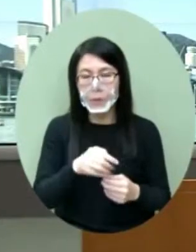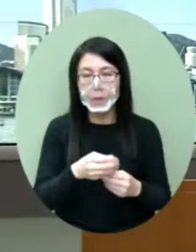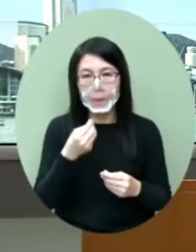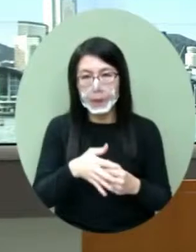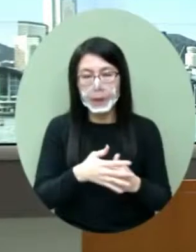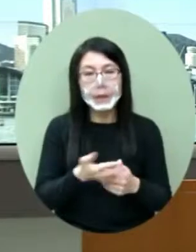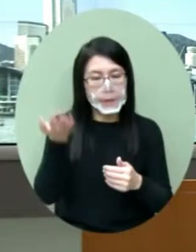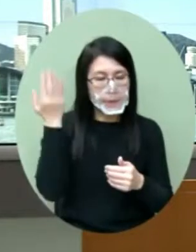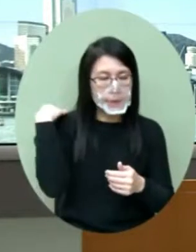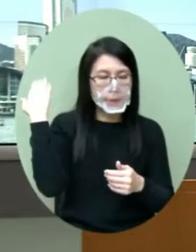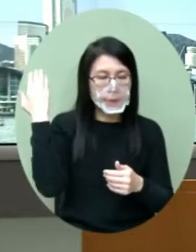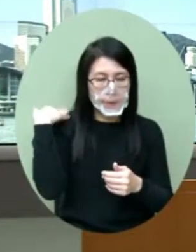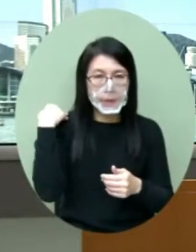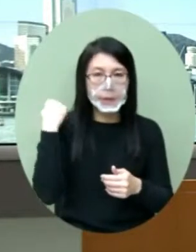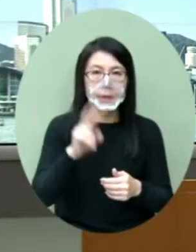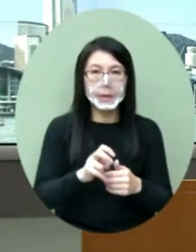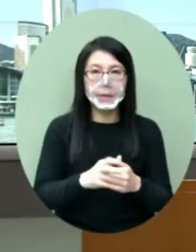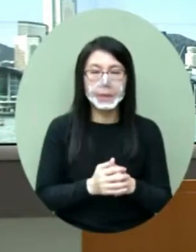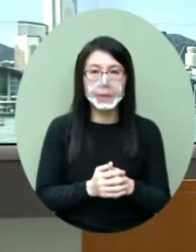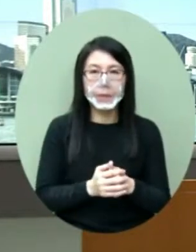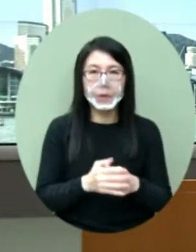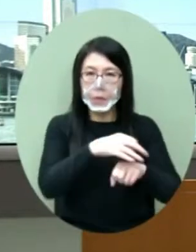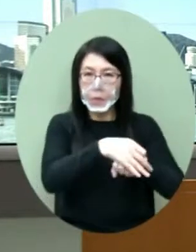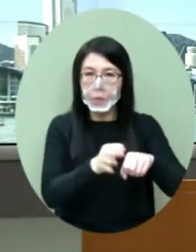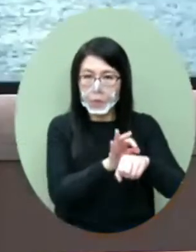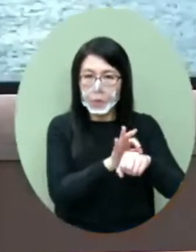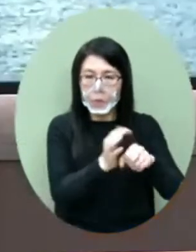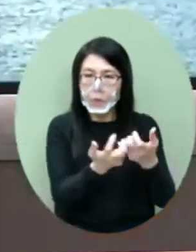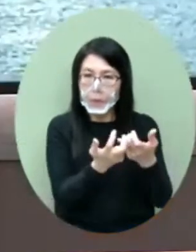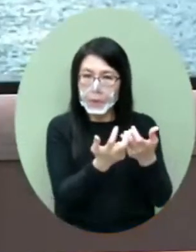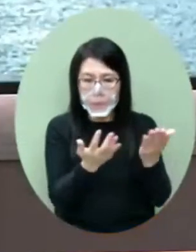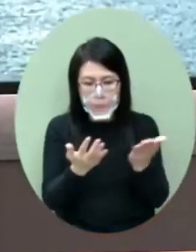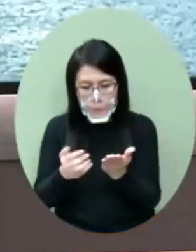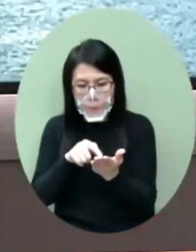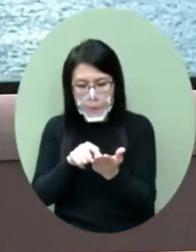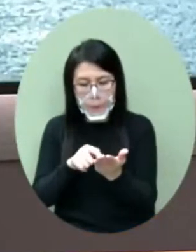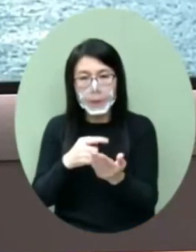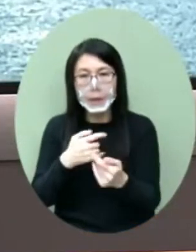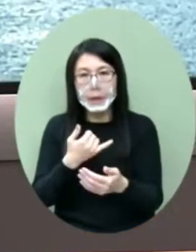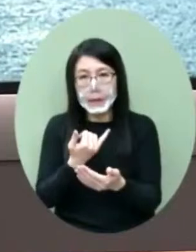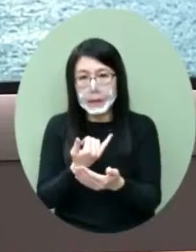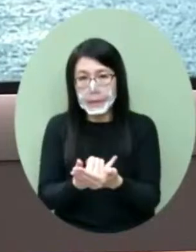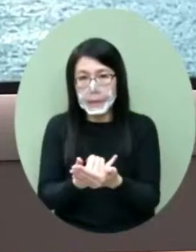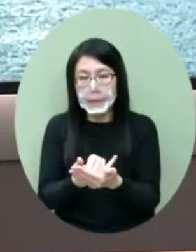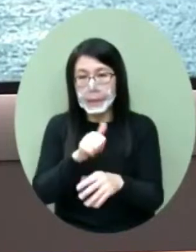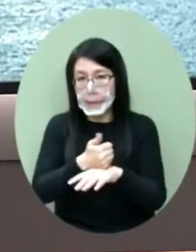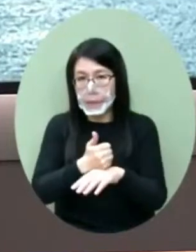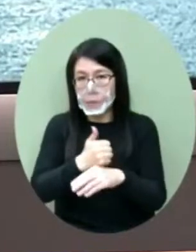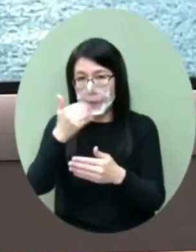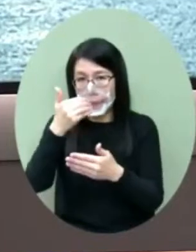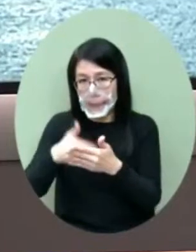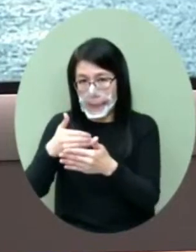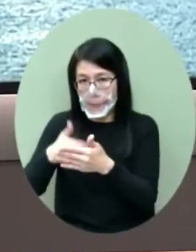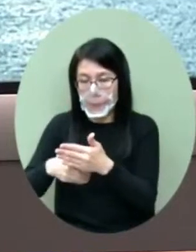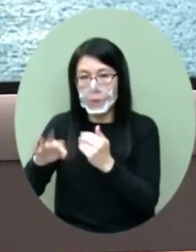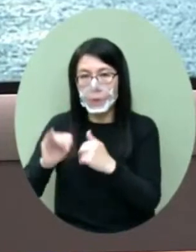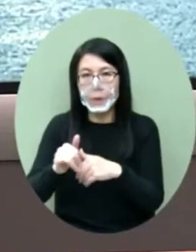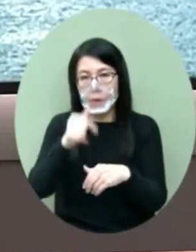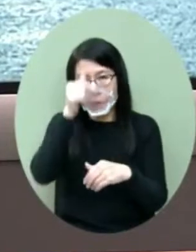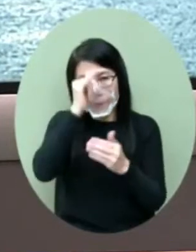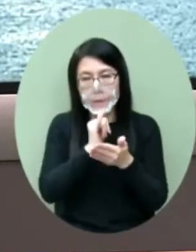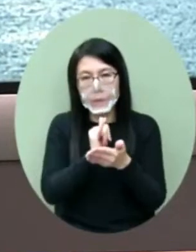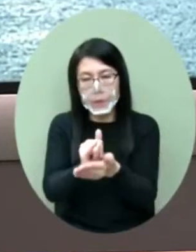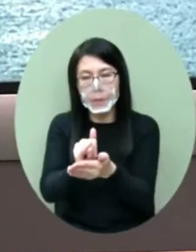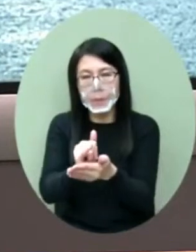For the oral medications, well, from the foreign data, they can reduce the